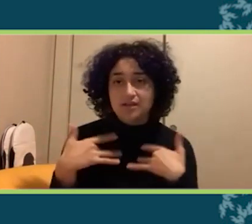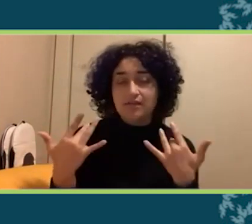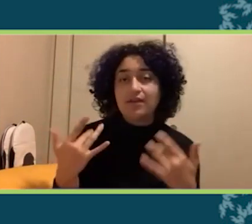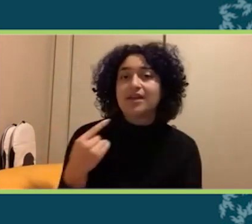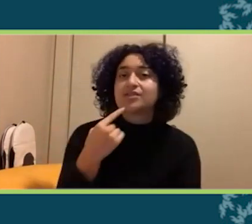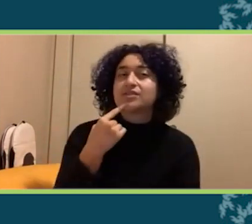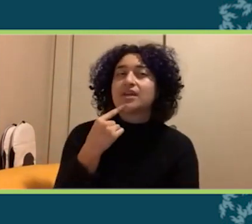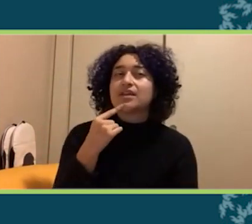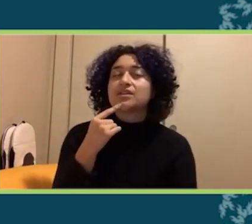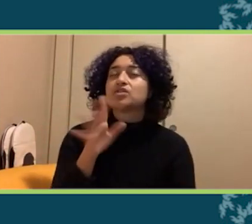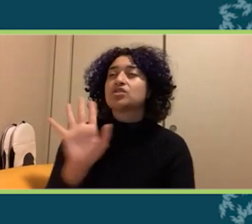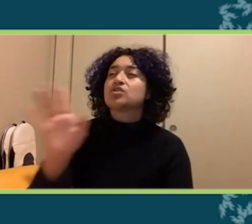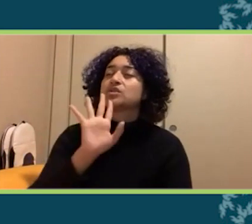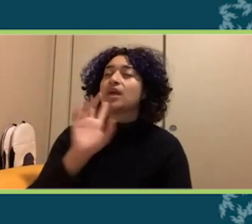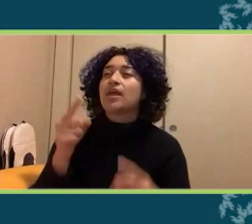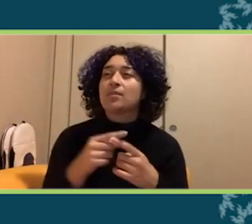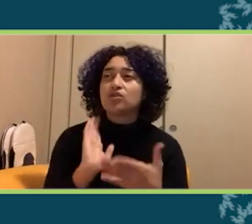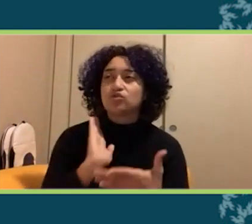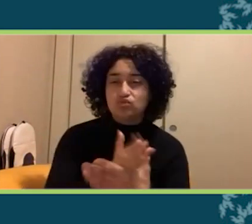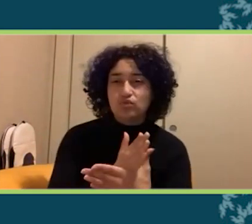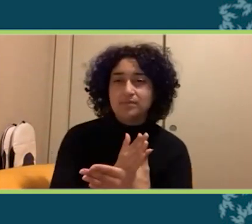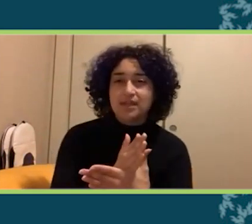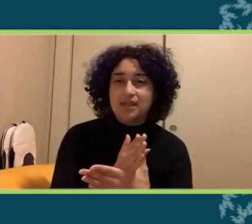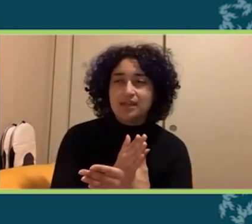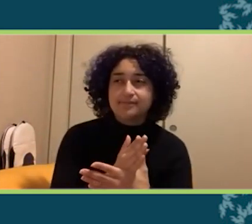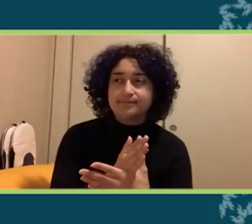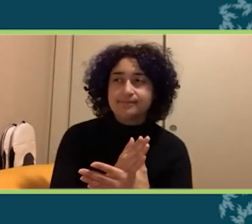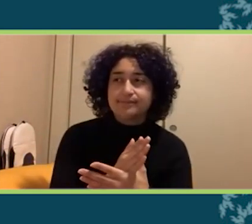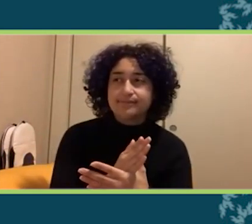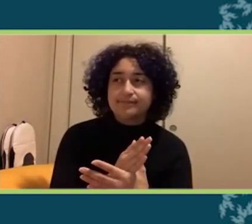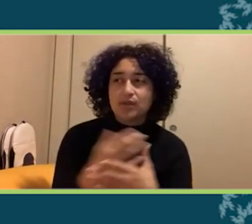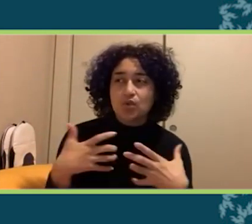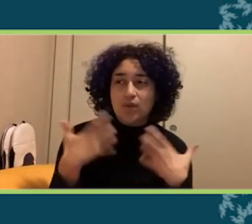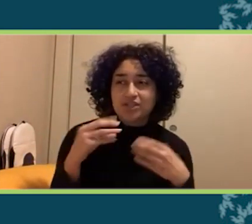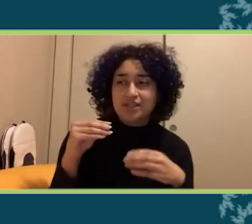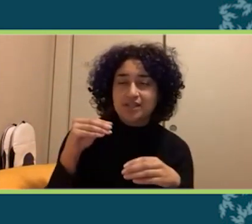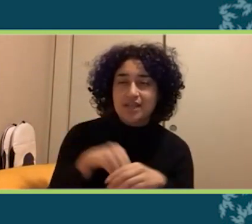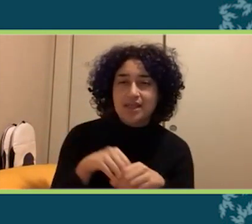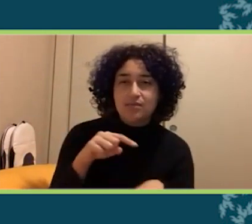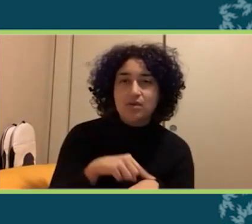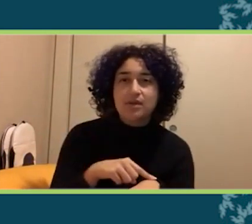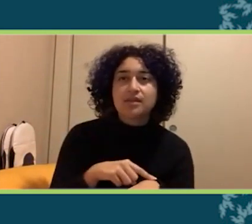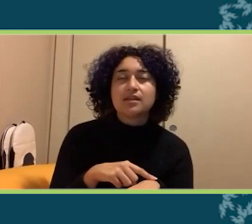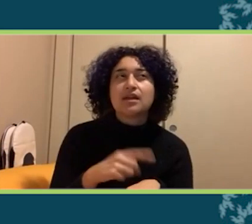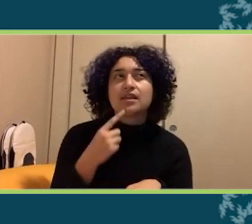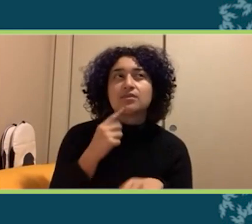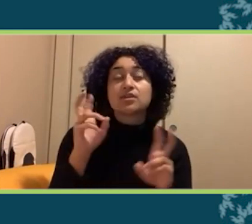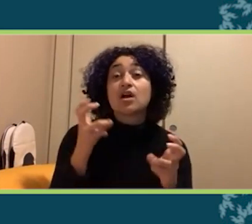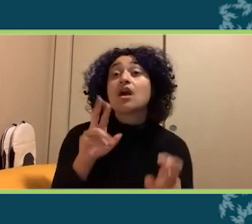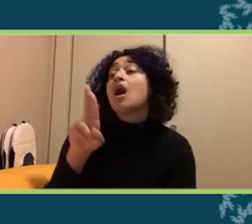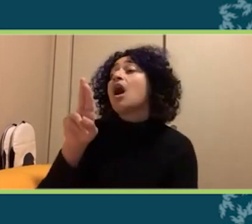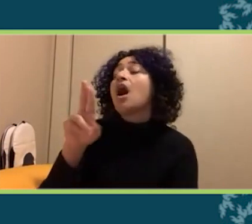the moment. Laura, can you remember what that episode was called? Unlearning